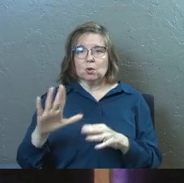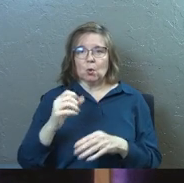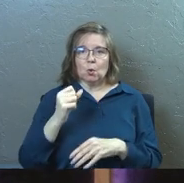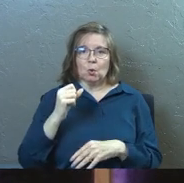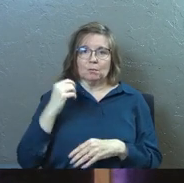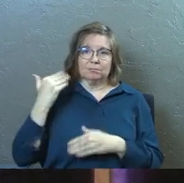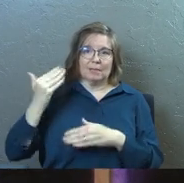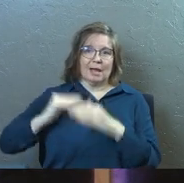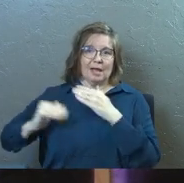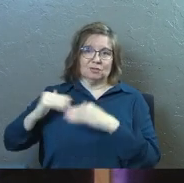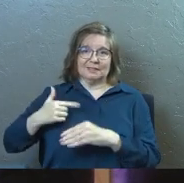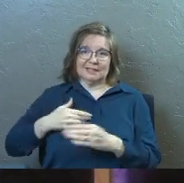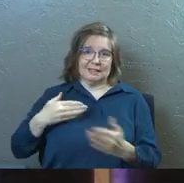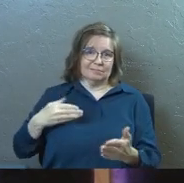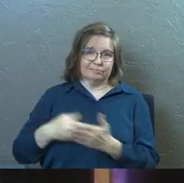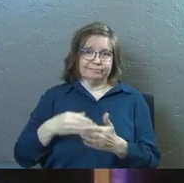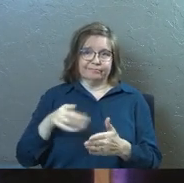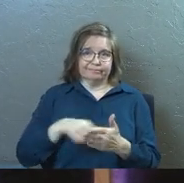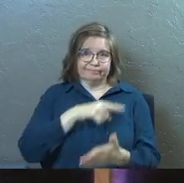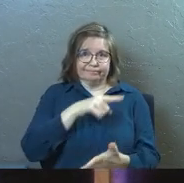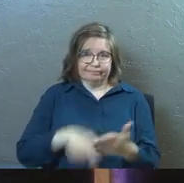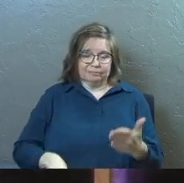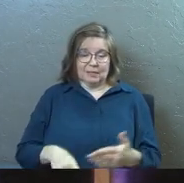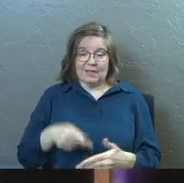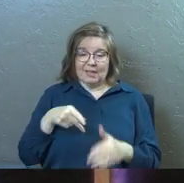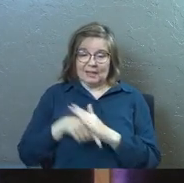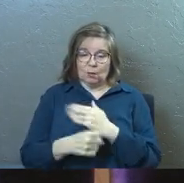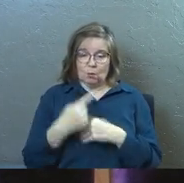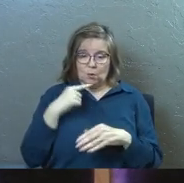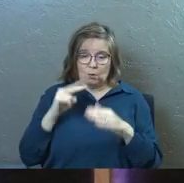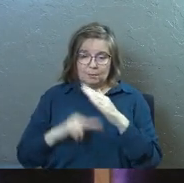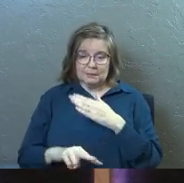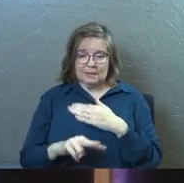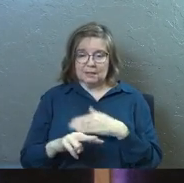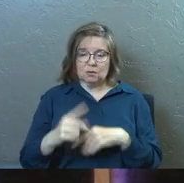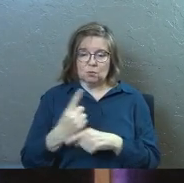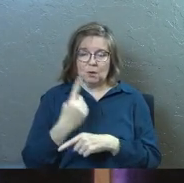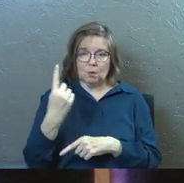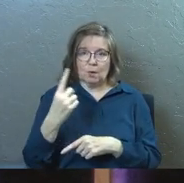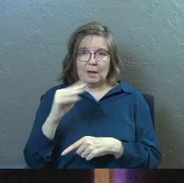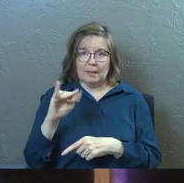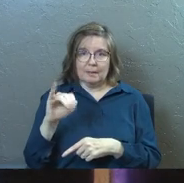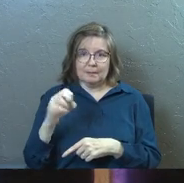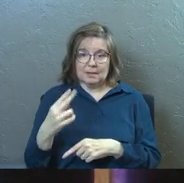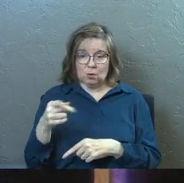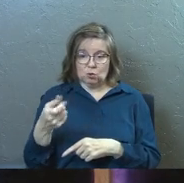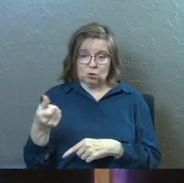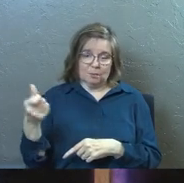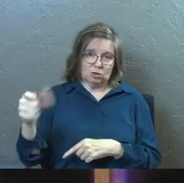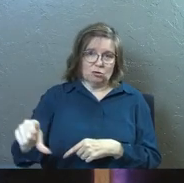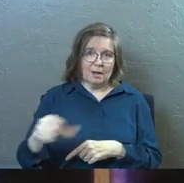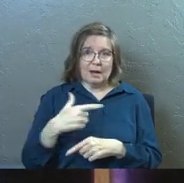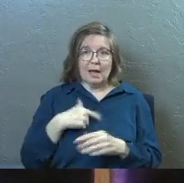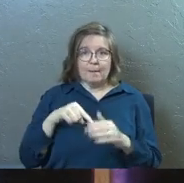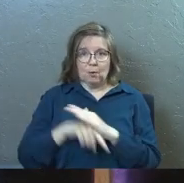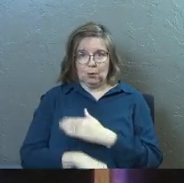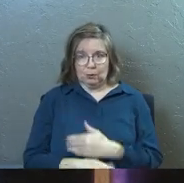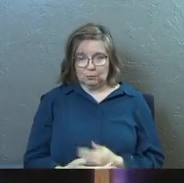ancestors didn't persecute. They even killed the ones who predicted the coming of the righteous one, the Messiah, whom you betrayed